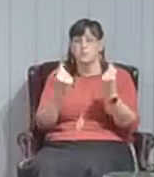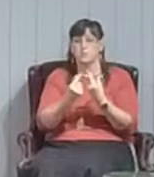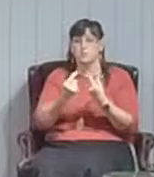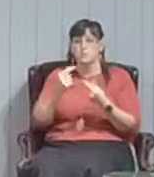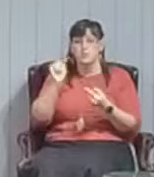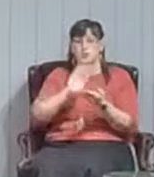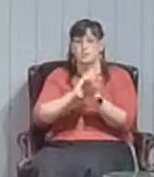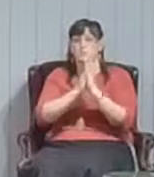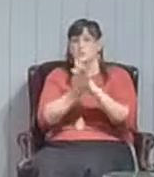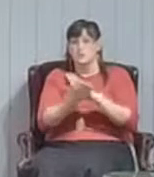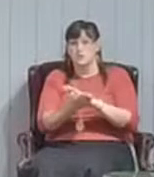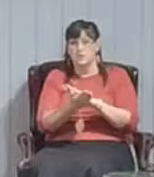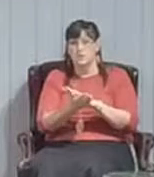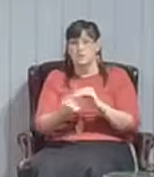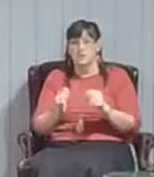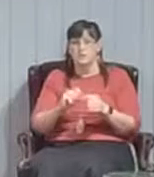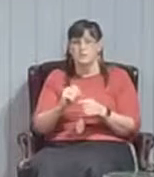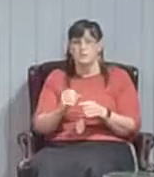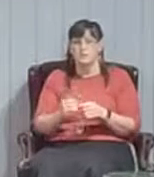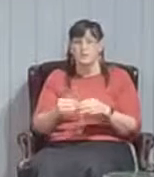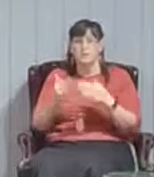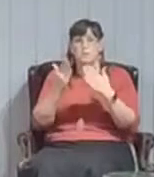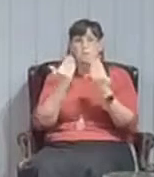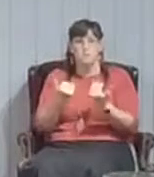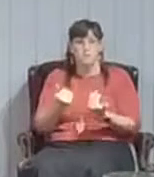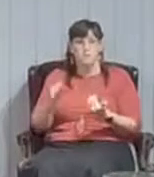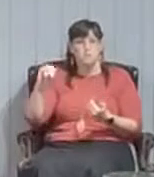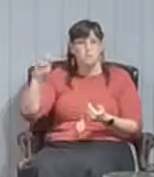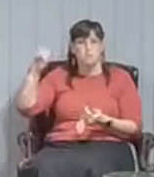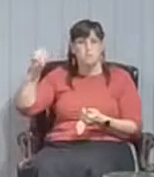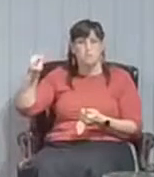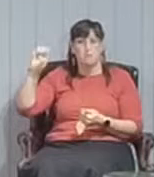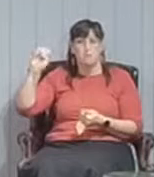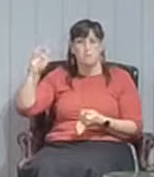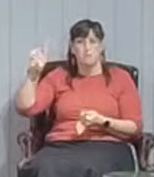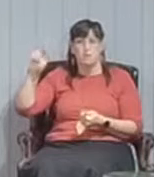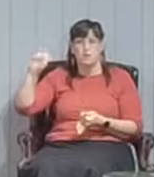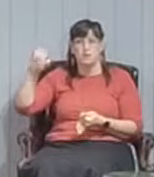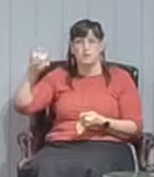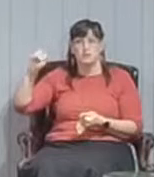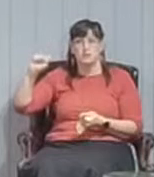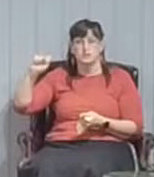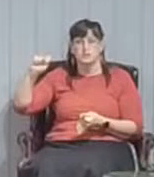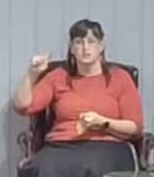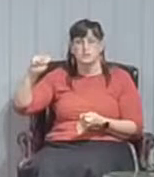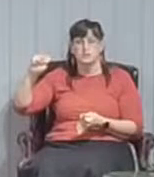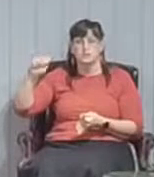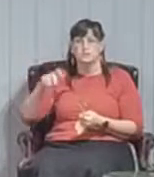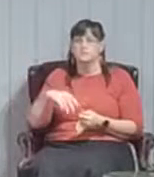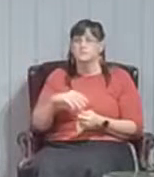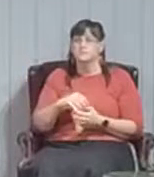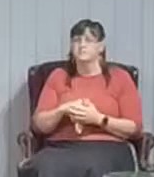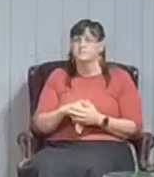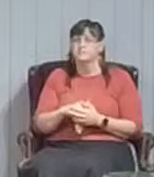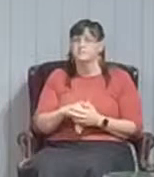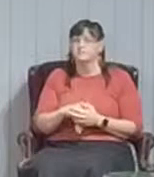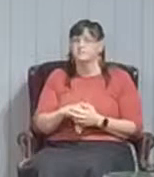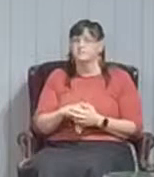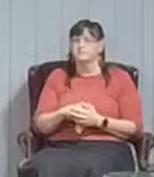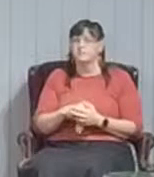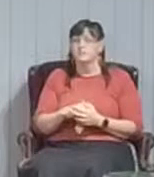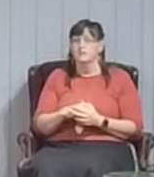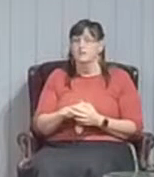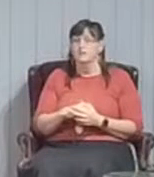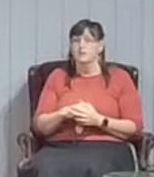liberal, and those terms have changed today. We don't usually use those terms, modernistic or liberal, quite as much. Now the term,